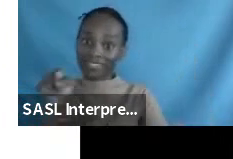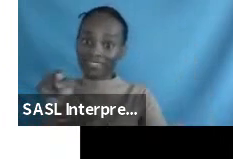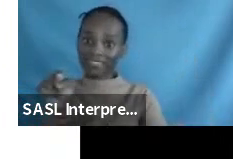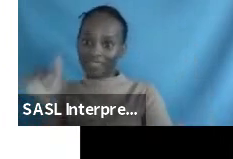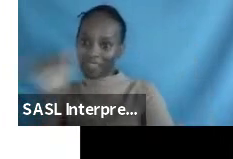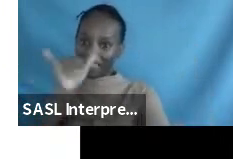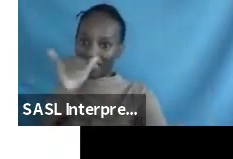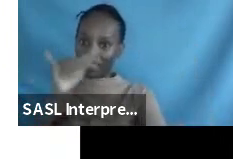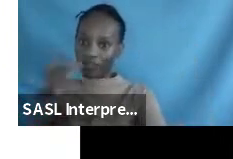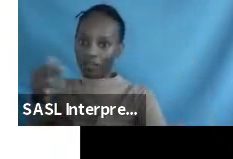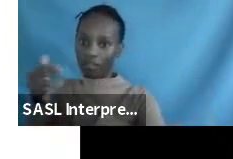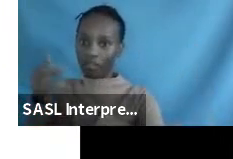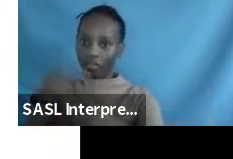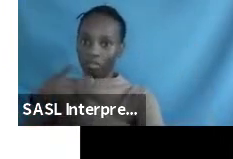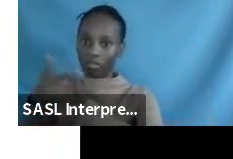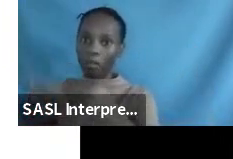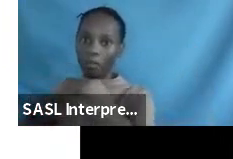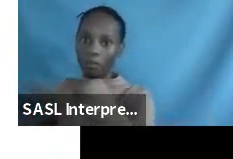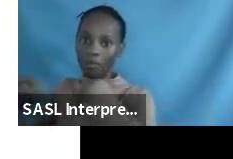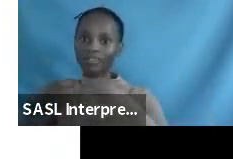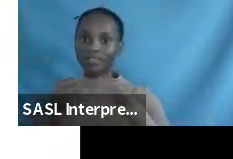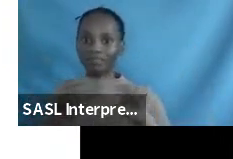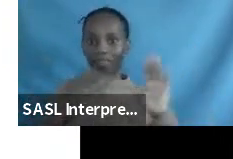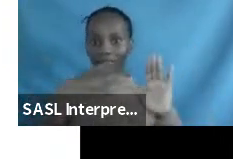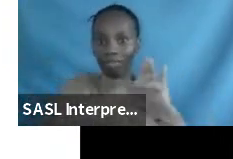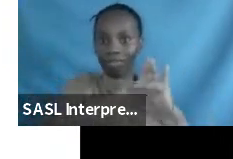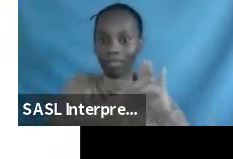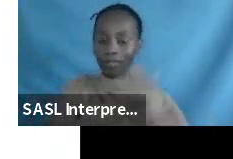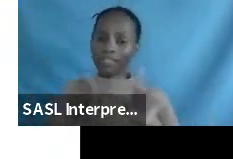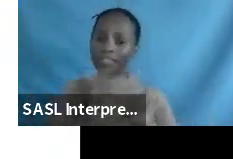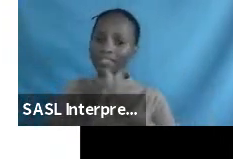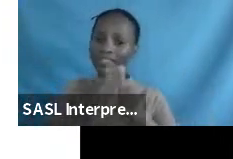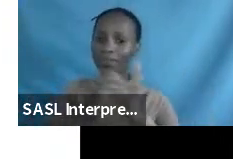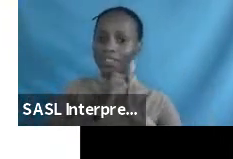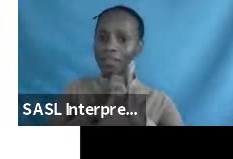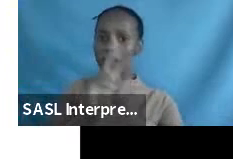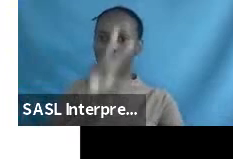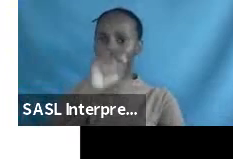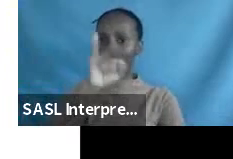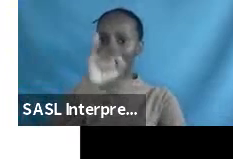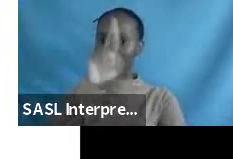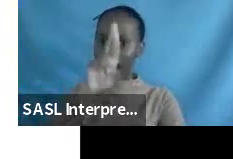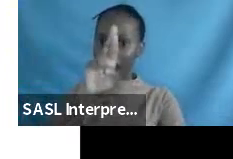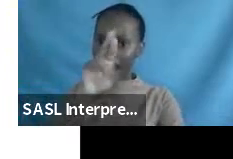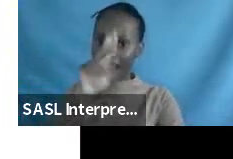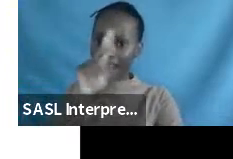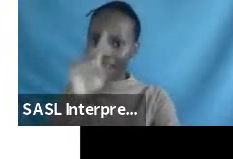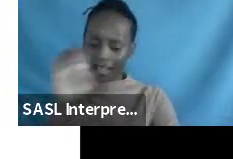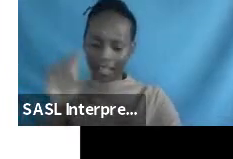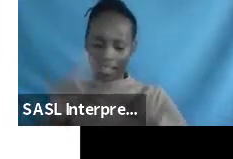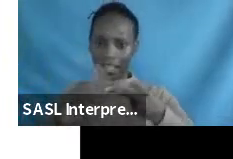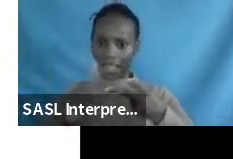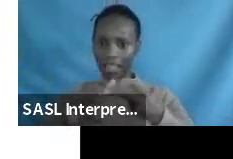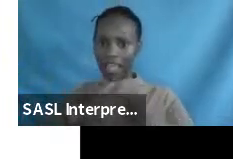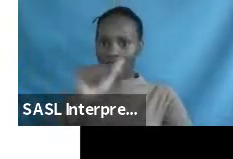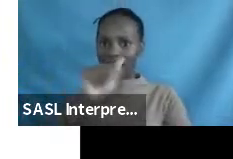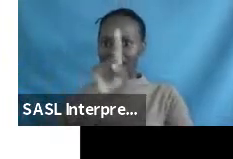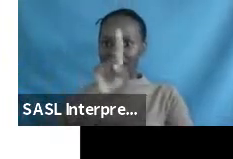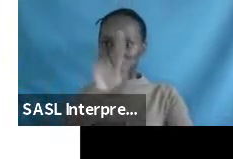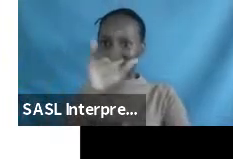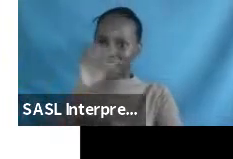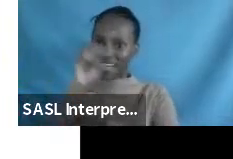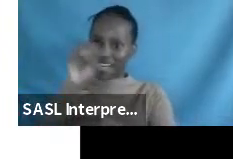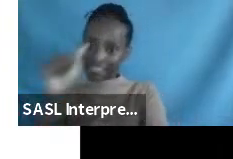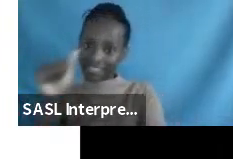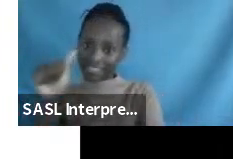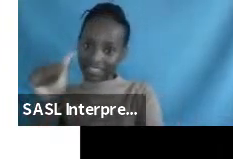something written Adidas or Nike on the counters of different stores. Counterfeit confuses